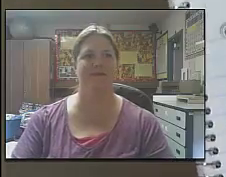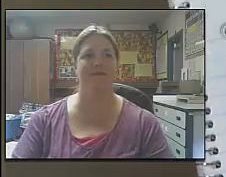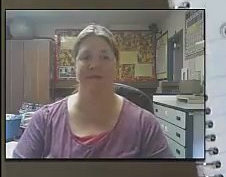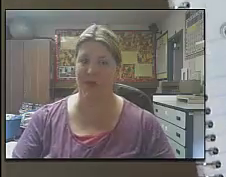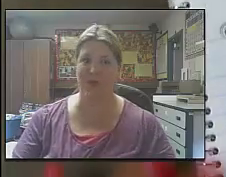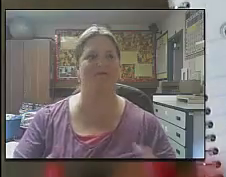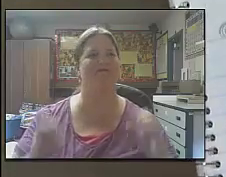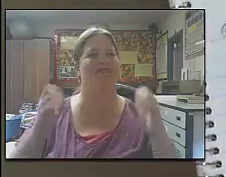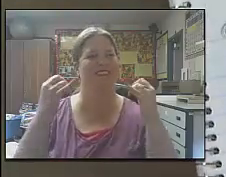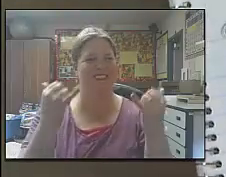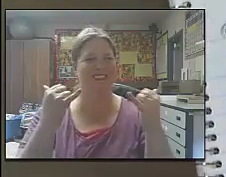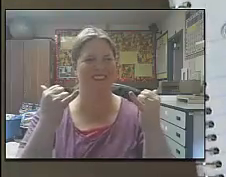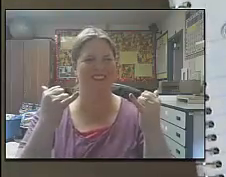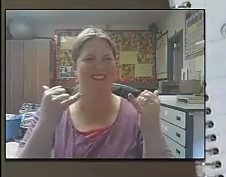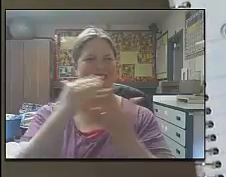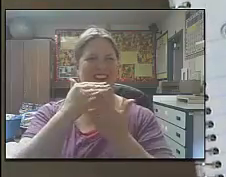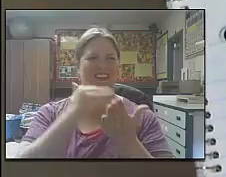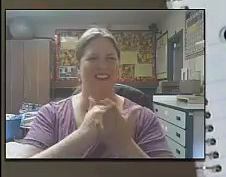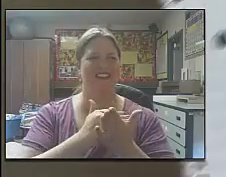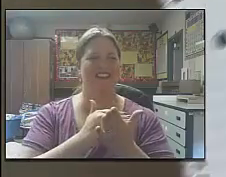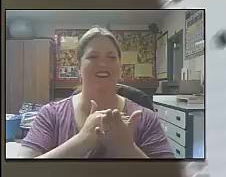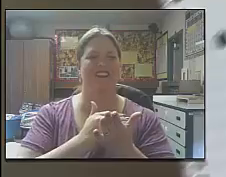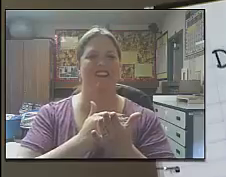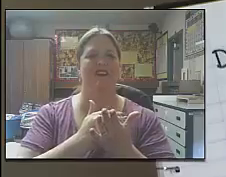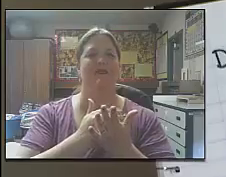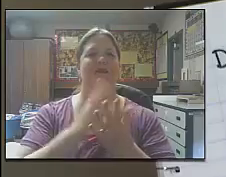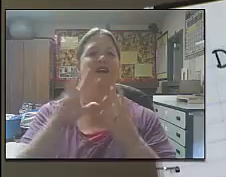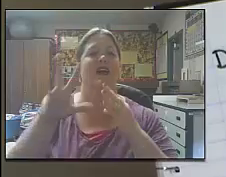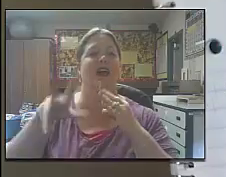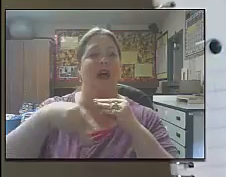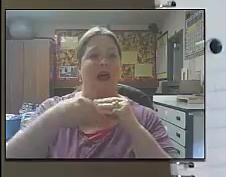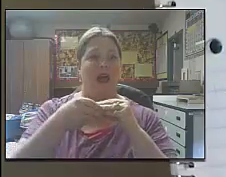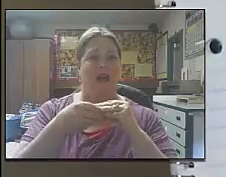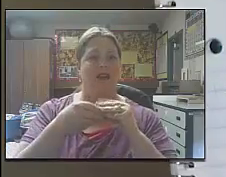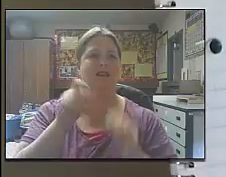Sorry. Okay, today's lesson is on adding